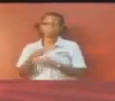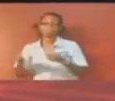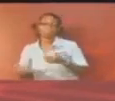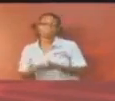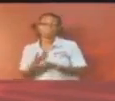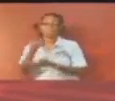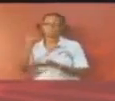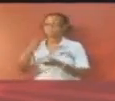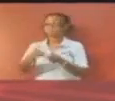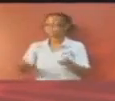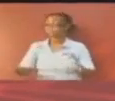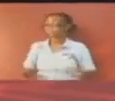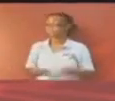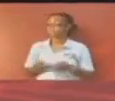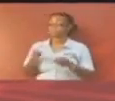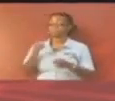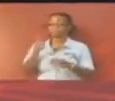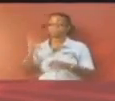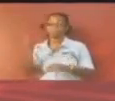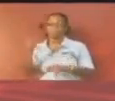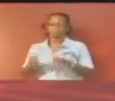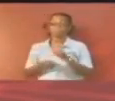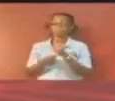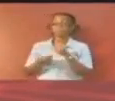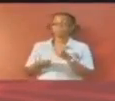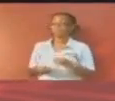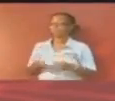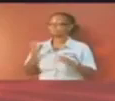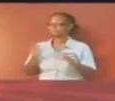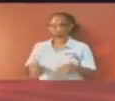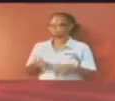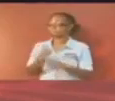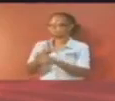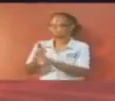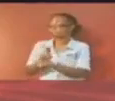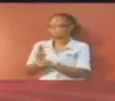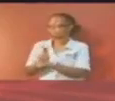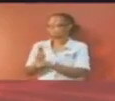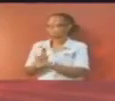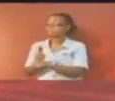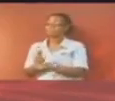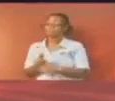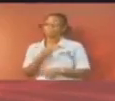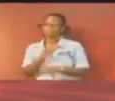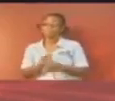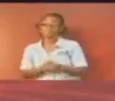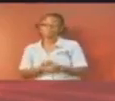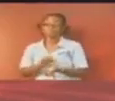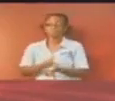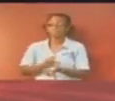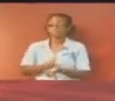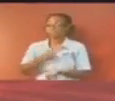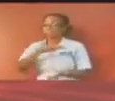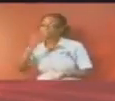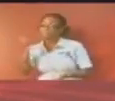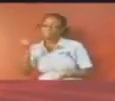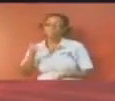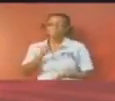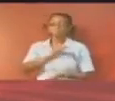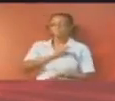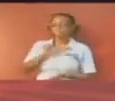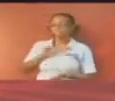use of our staff, which are required to be in the hospital. I'd like to reiterate to the population